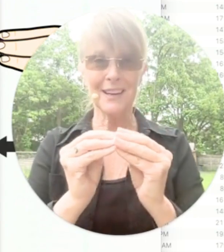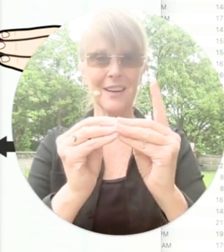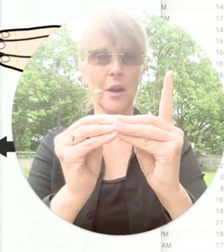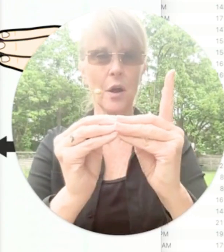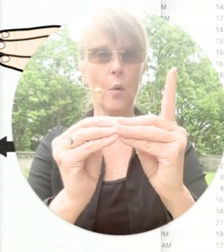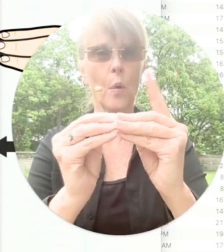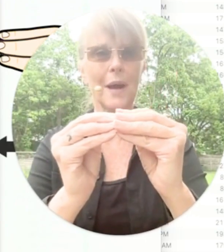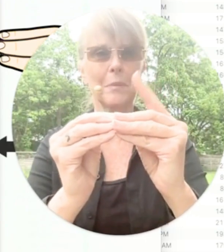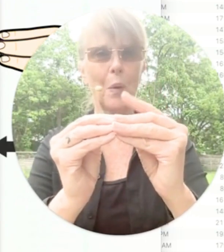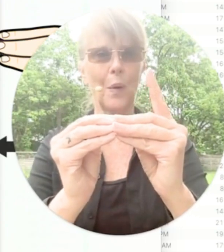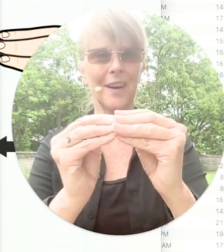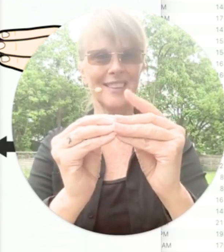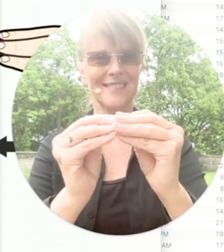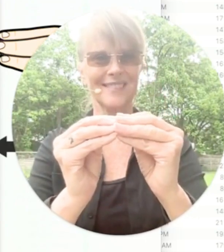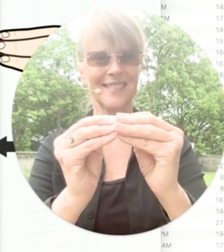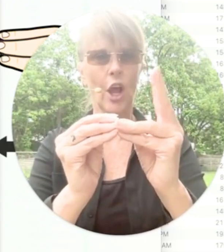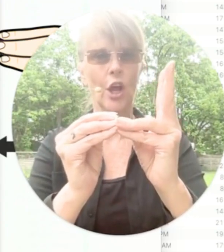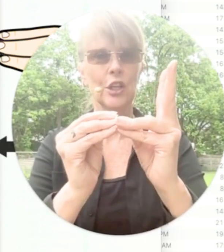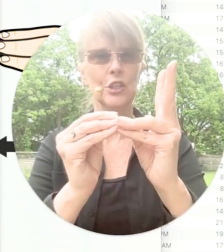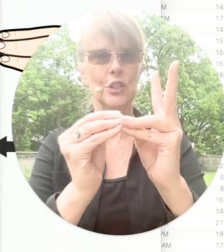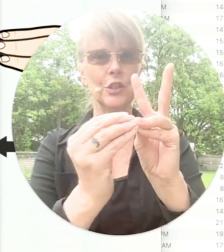tip here, one more.